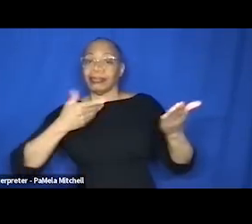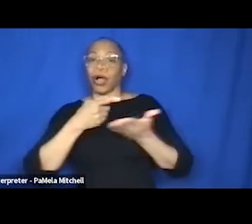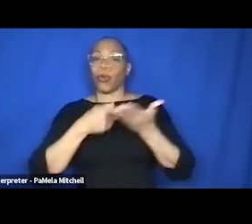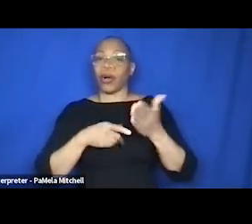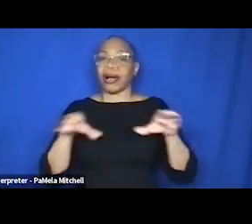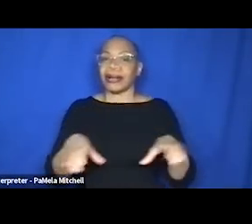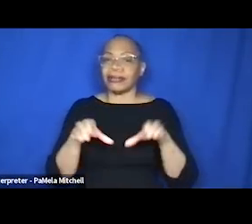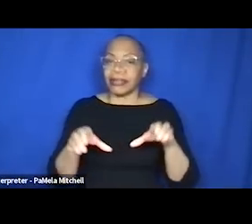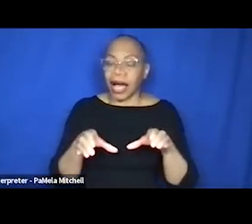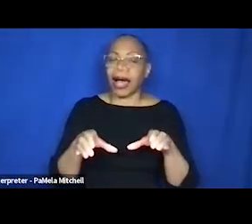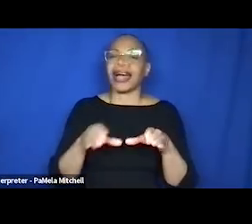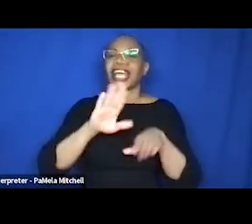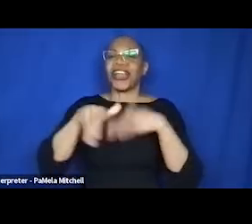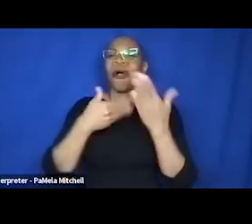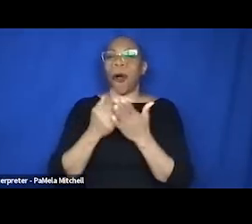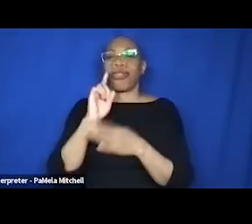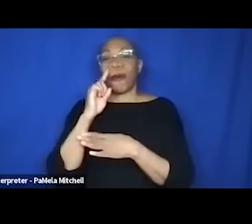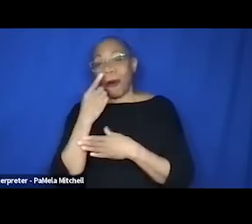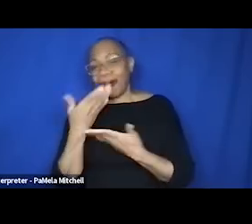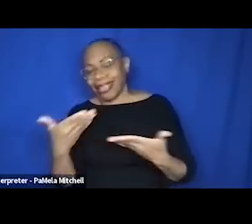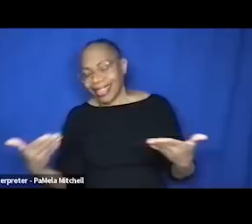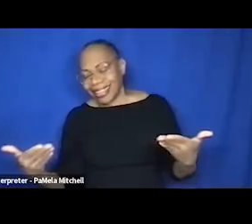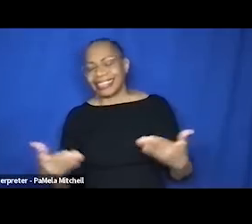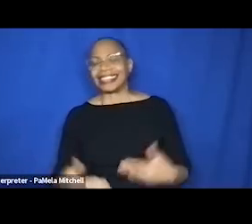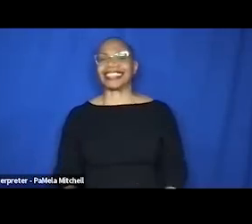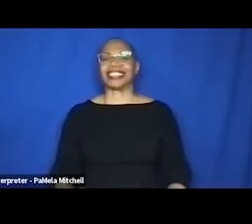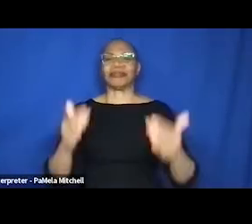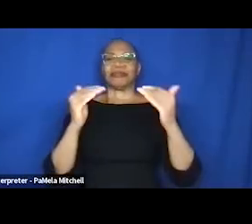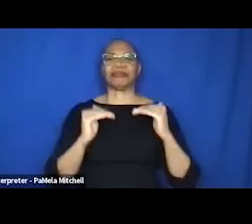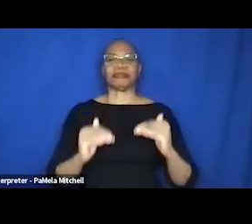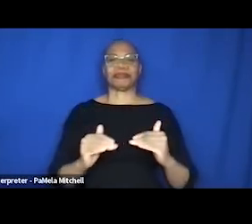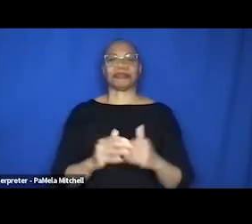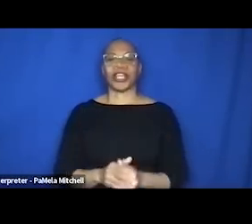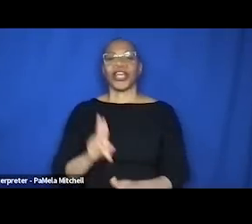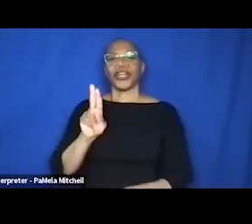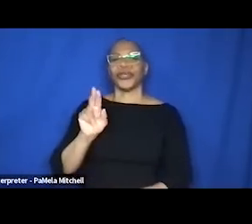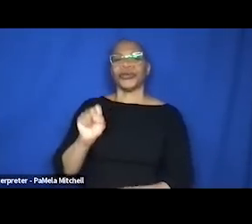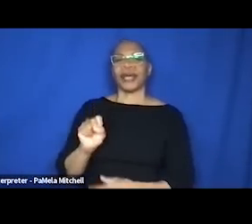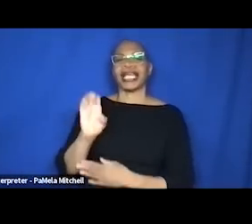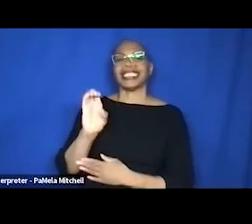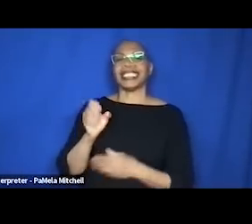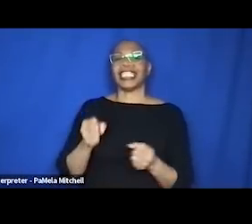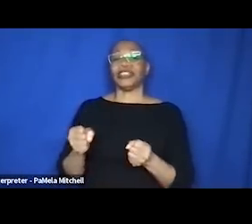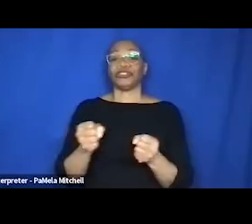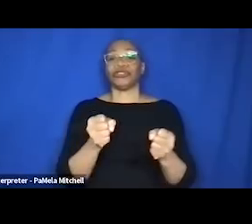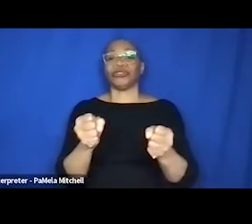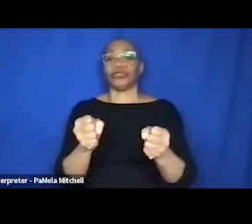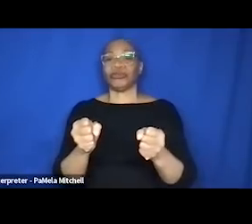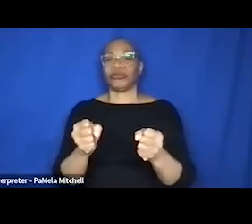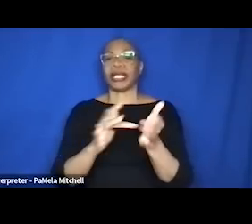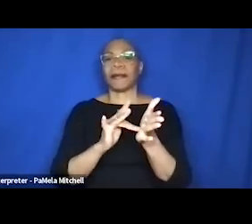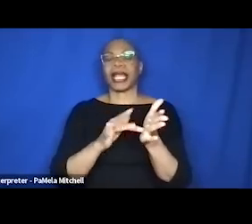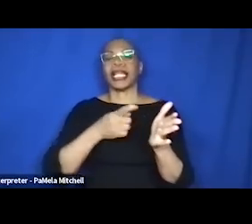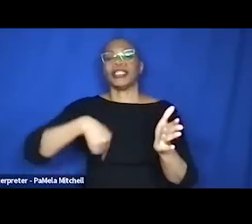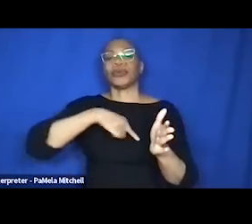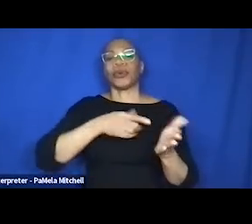of like all the boring stuff. Go ahead and go to the next one. Go to the next one. All right, so USC Street Medicine. We bring medical